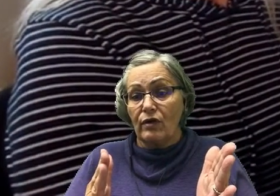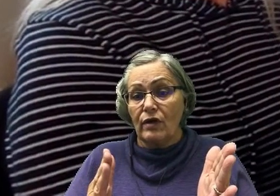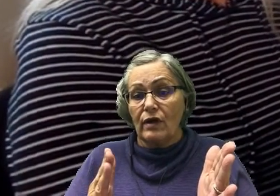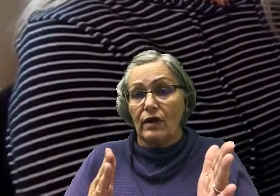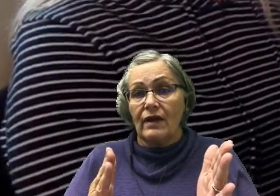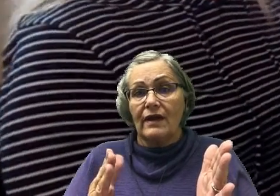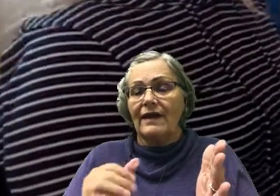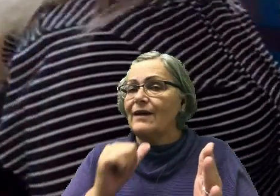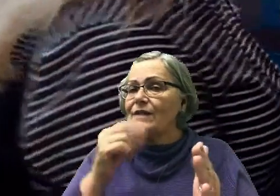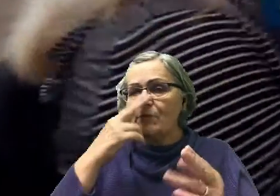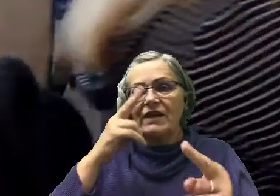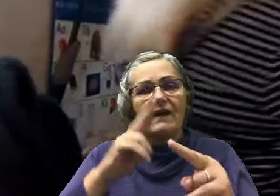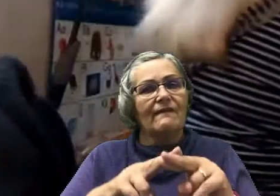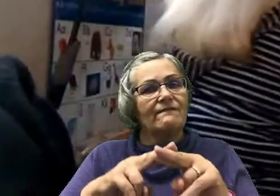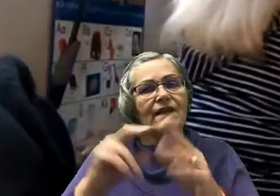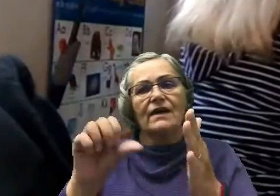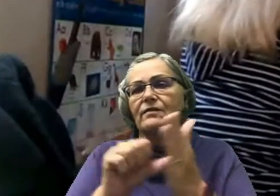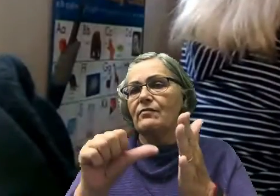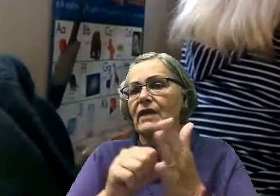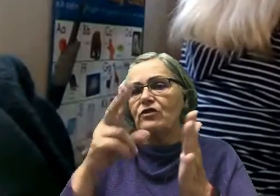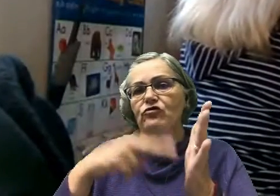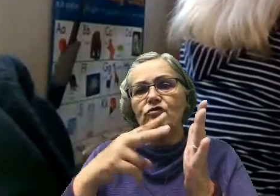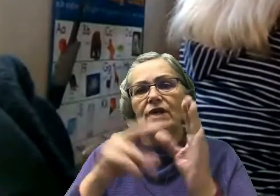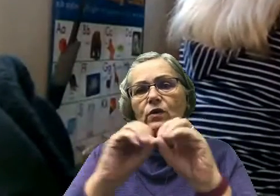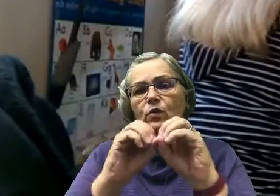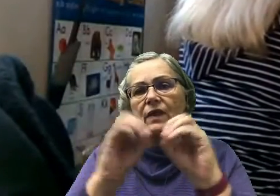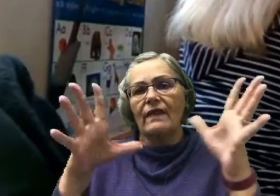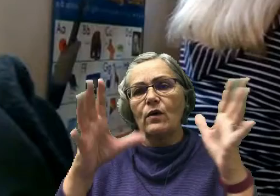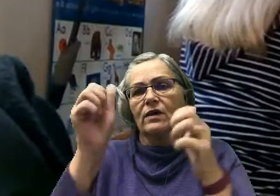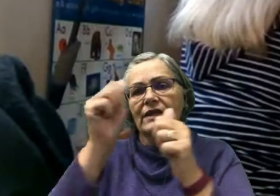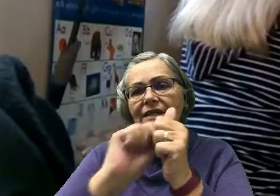don't have any detail. So let's go ahead and add some pumpkins.